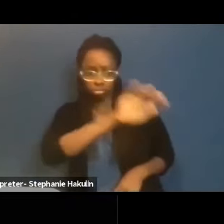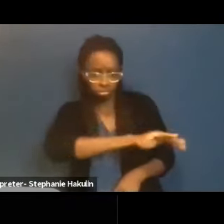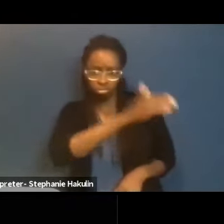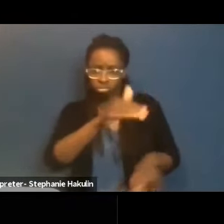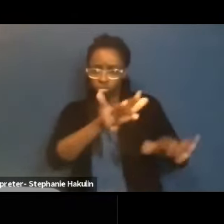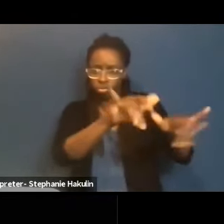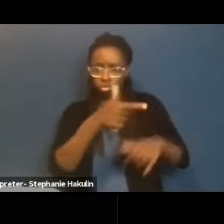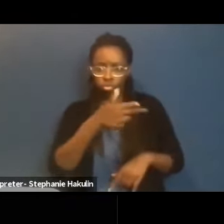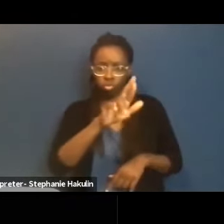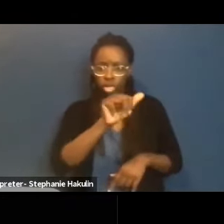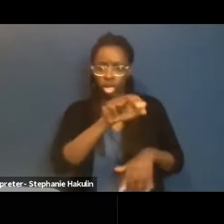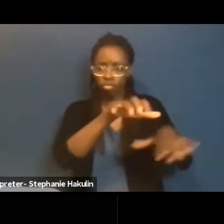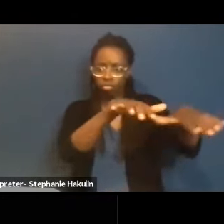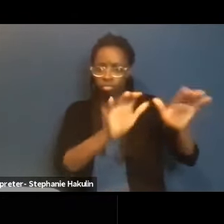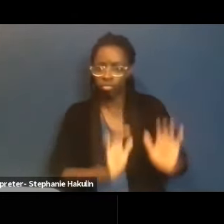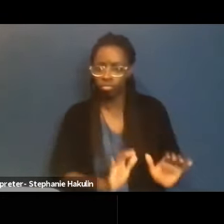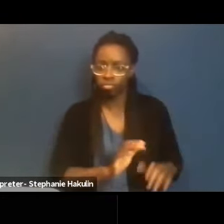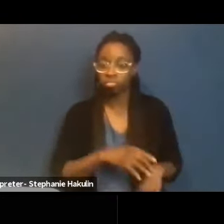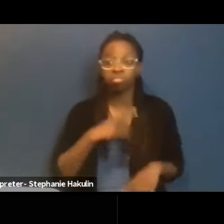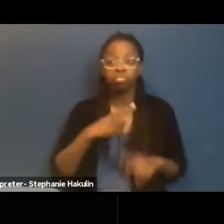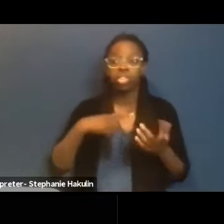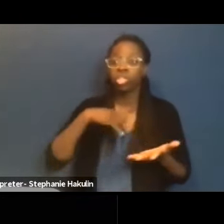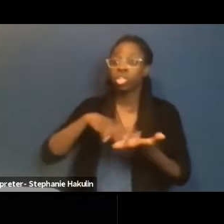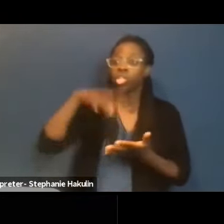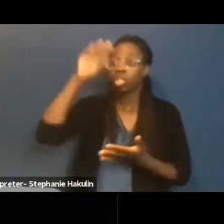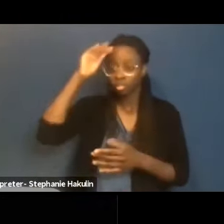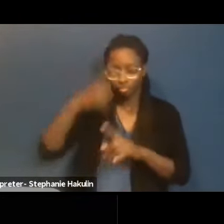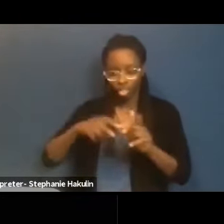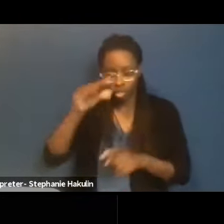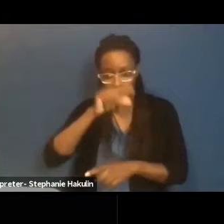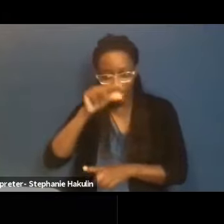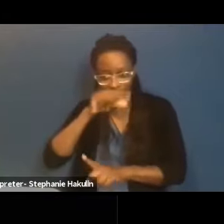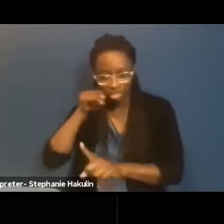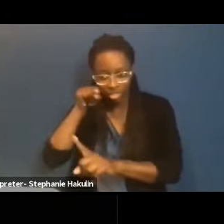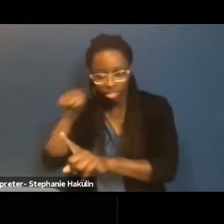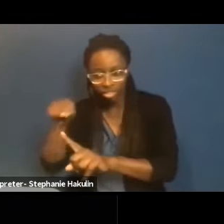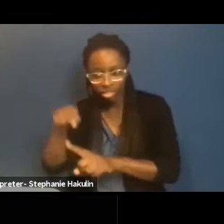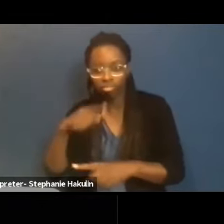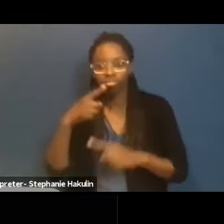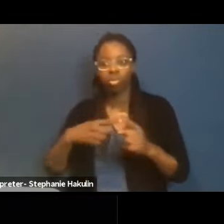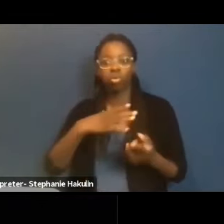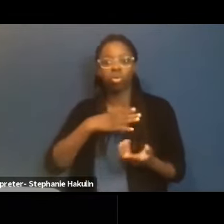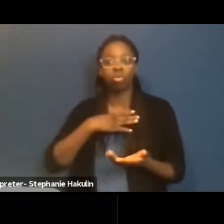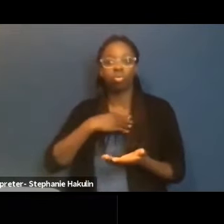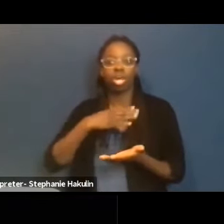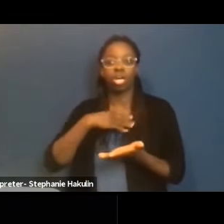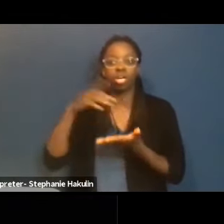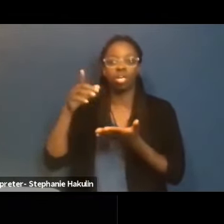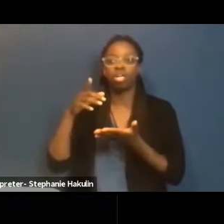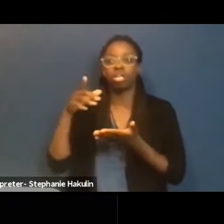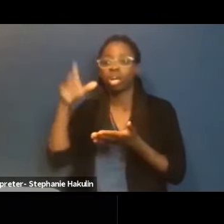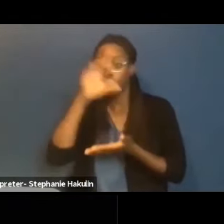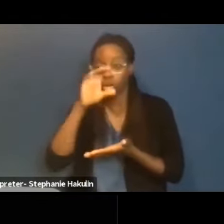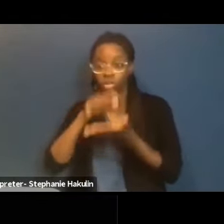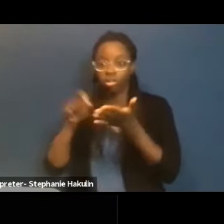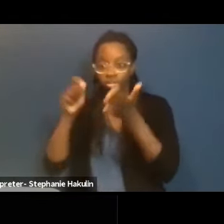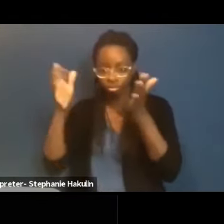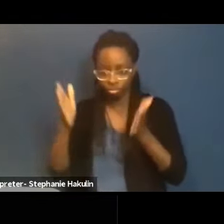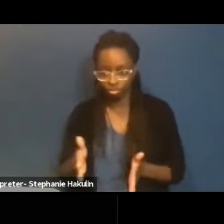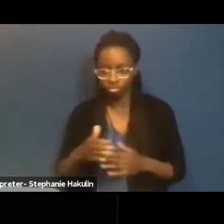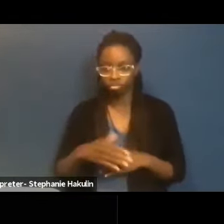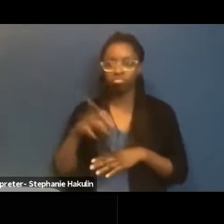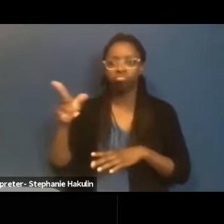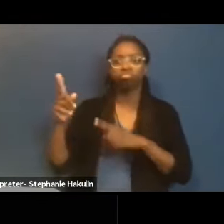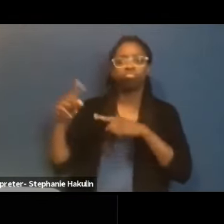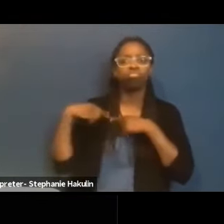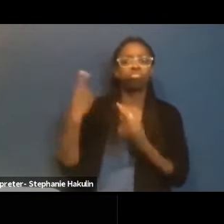white authors? Because stories like theirs are always being pushed on the back burner, being engulfed in flames before ever seeing the light of day. But I will